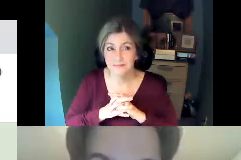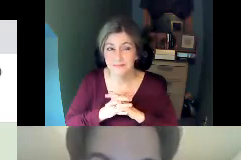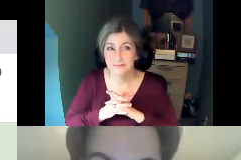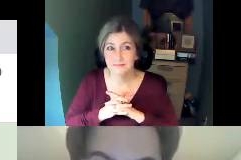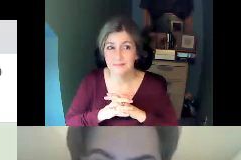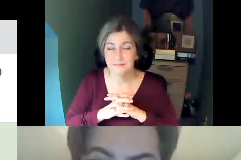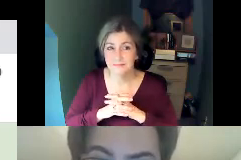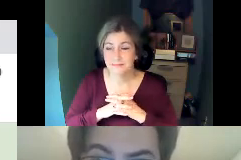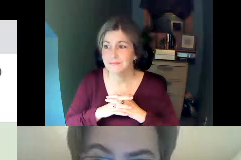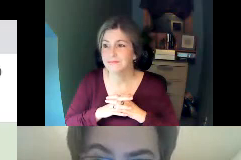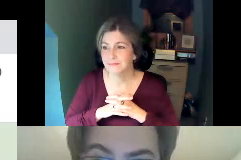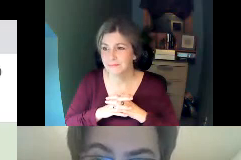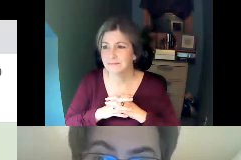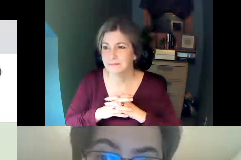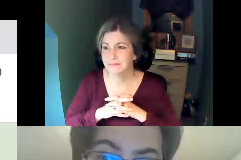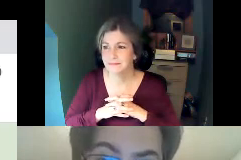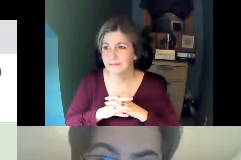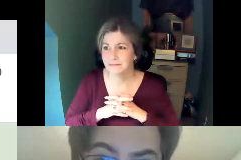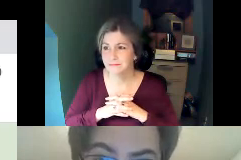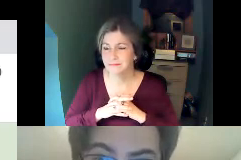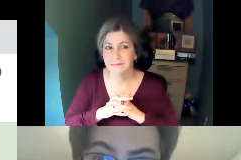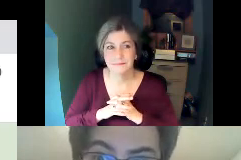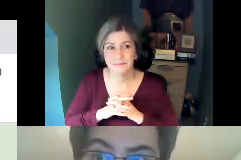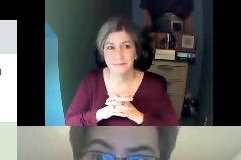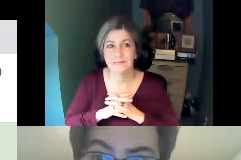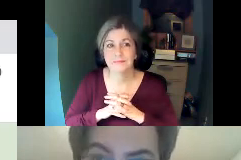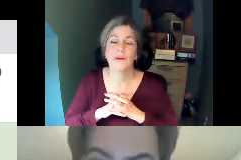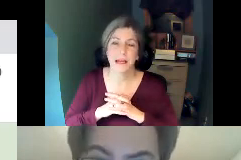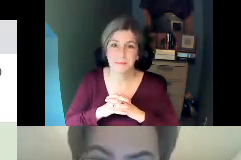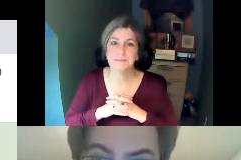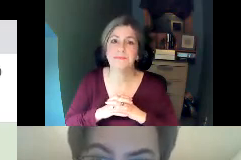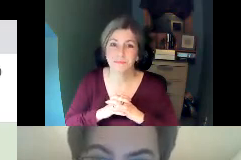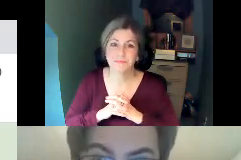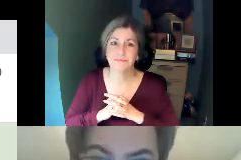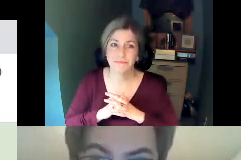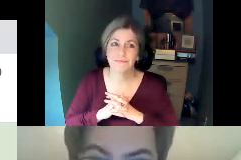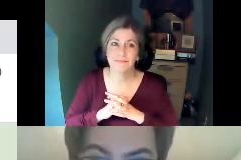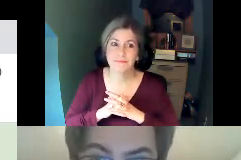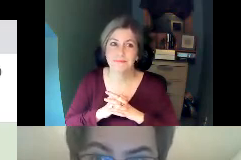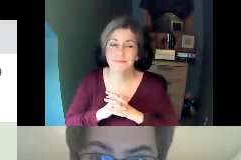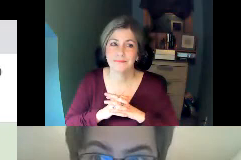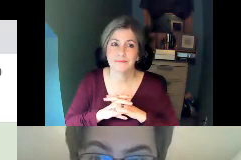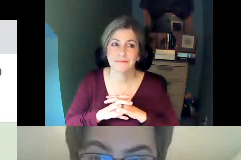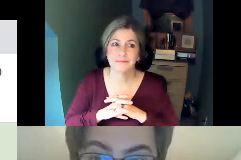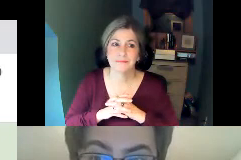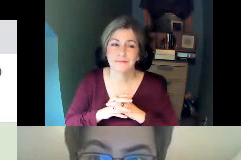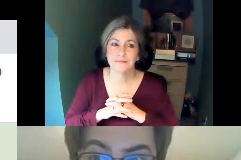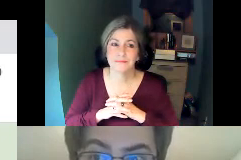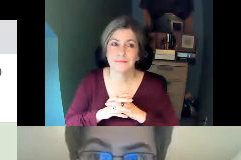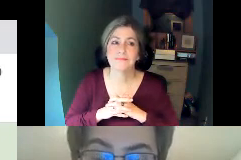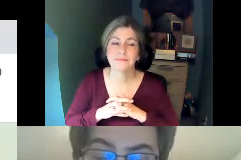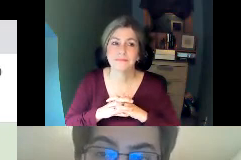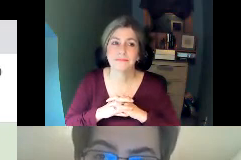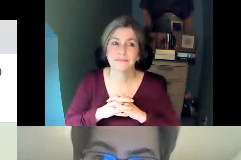lot of experience with 529s, but they're looking for total assets. Okay. That's generally what they're looking